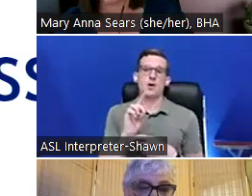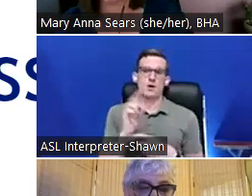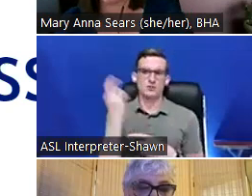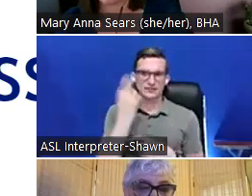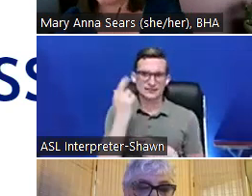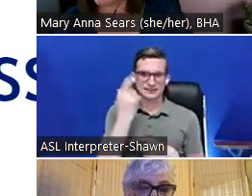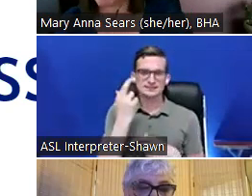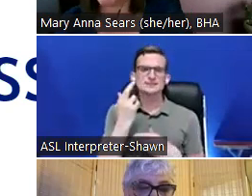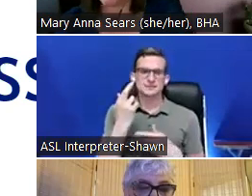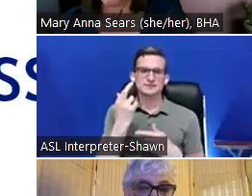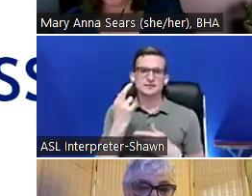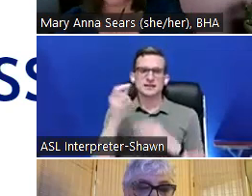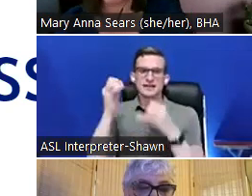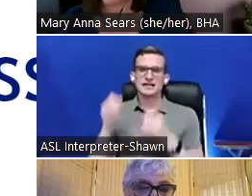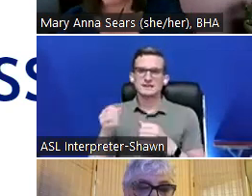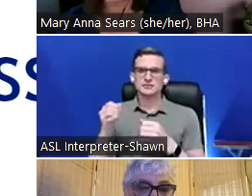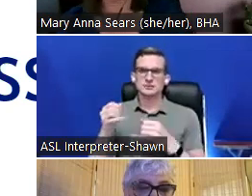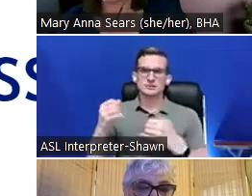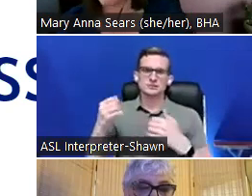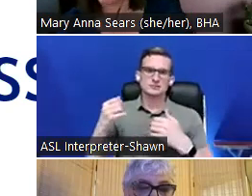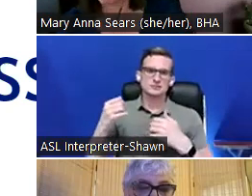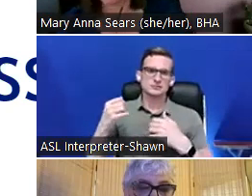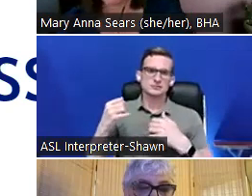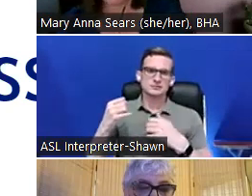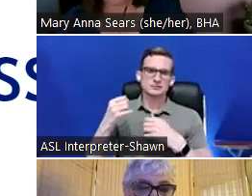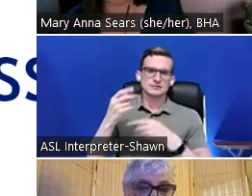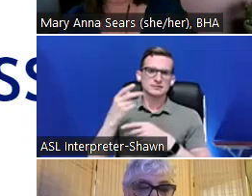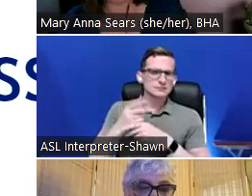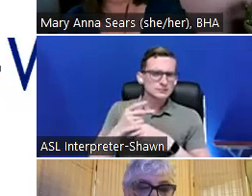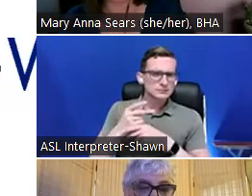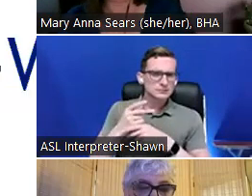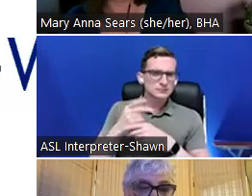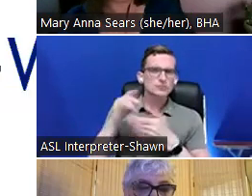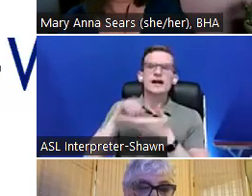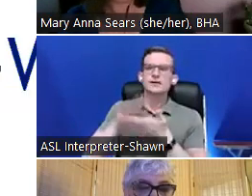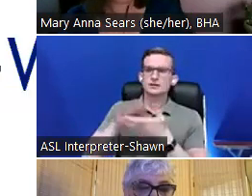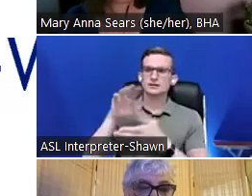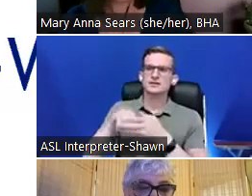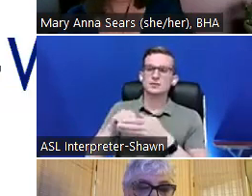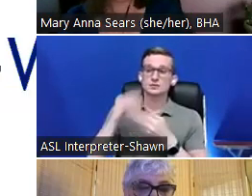consent to receive medical withdrawal management services, again, current state. Next slide.